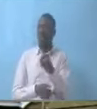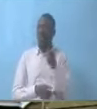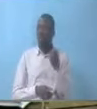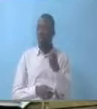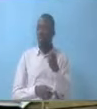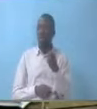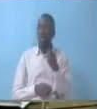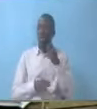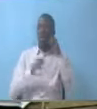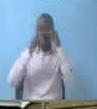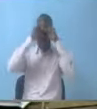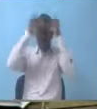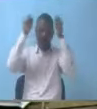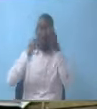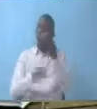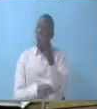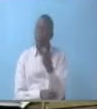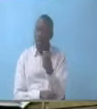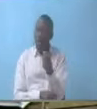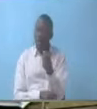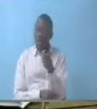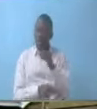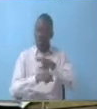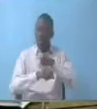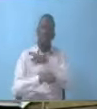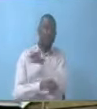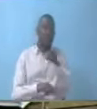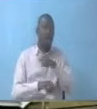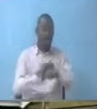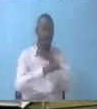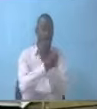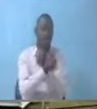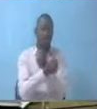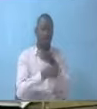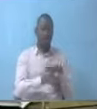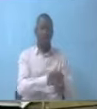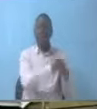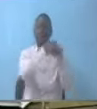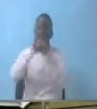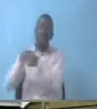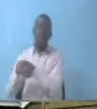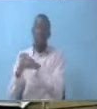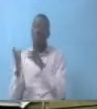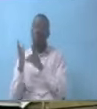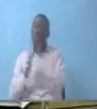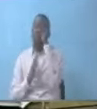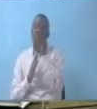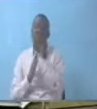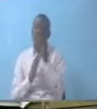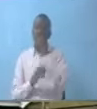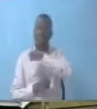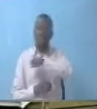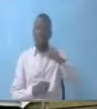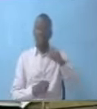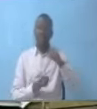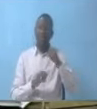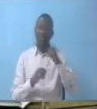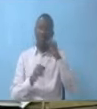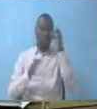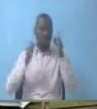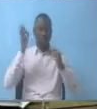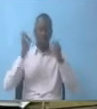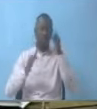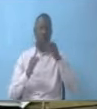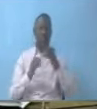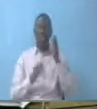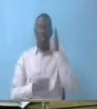public money, be arrested and taken to a special penal court where there are severe conditions for bail.